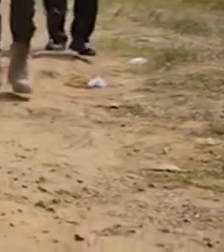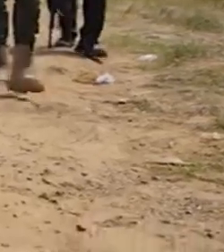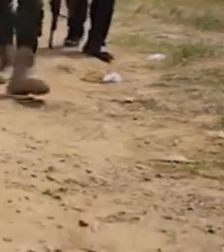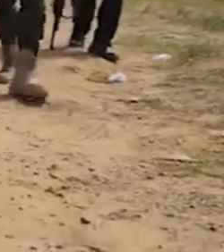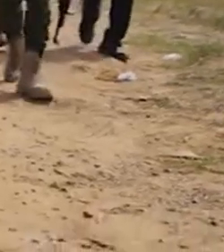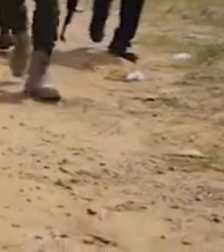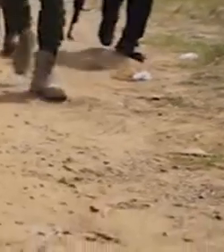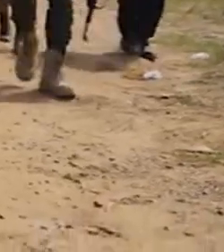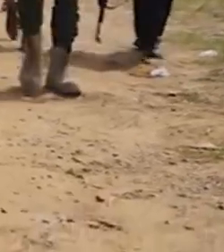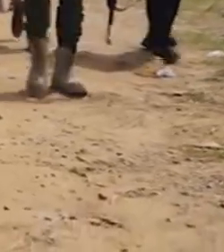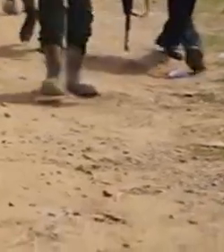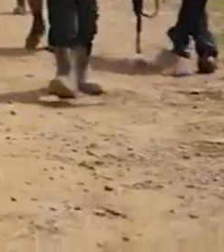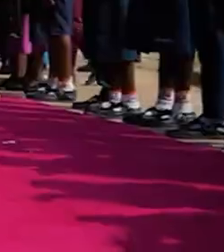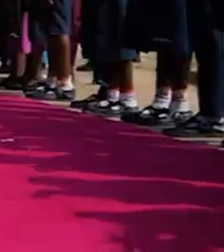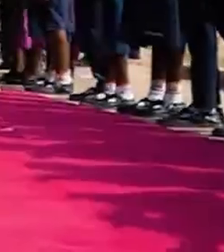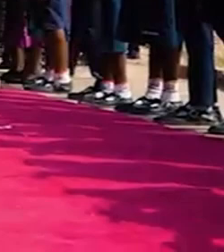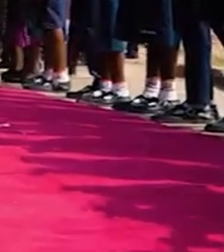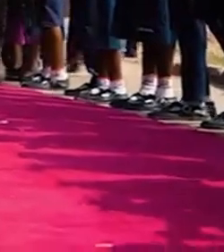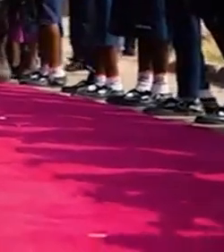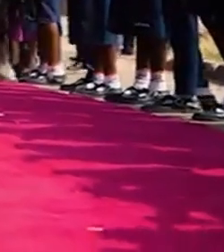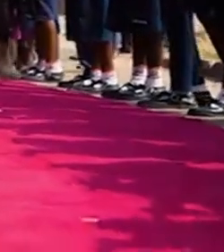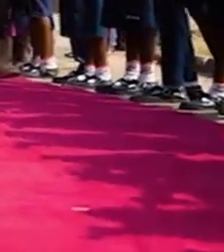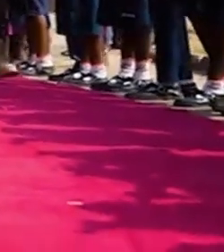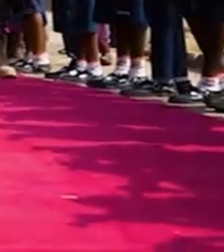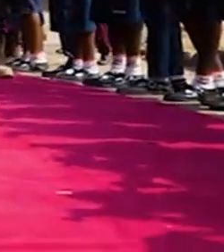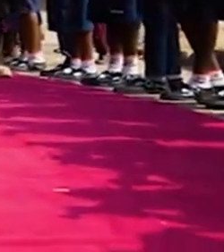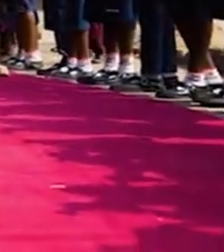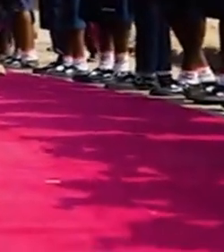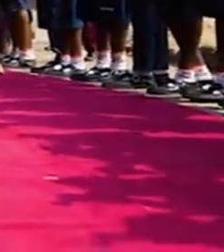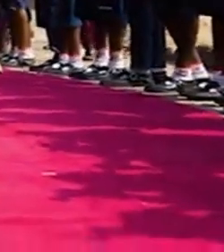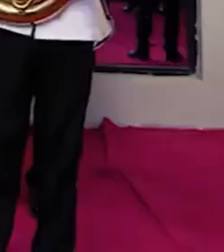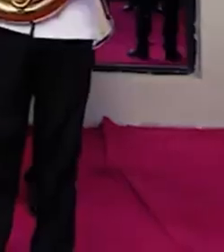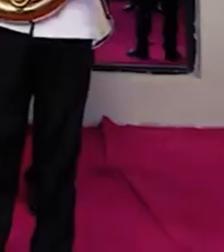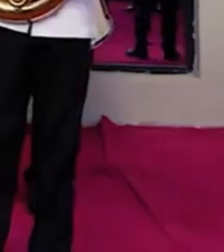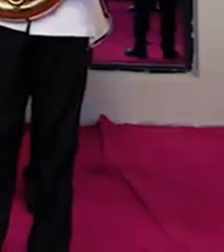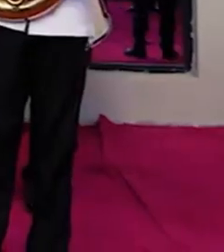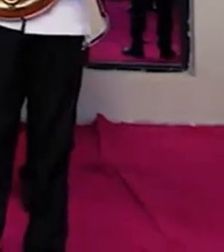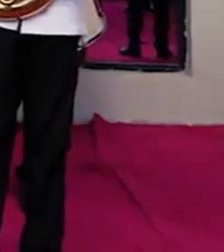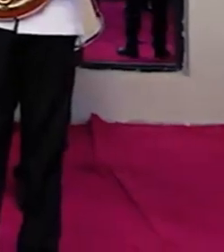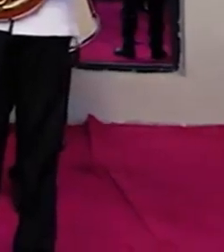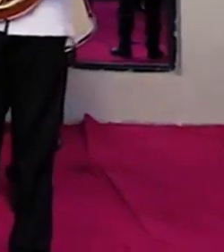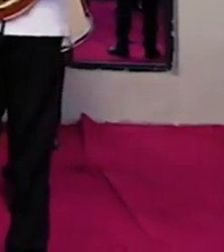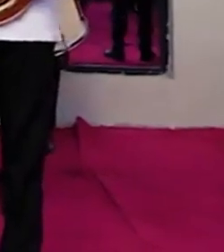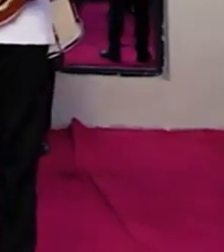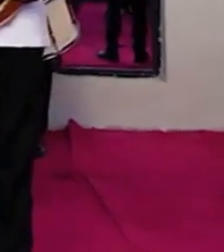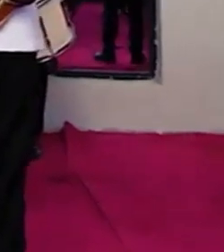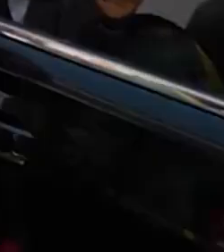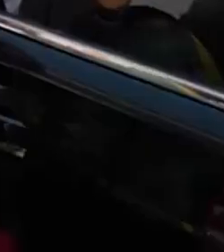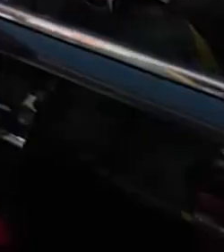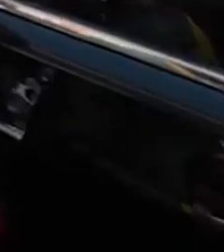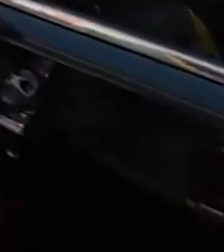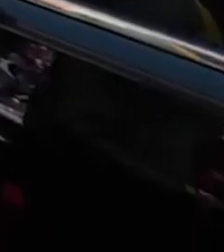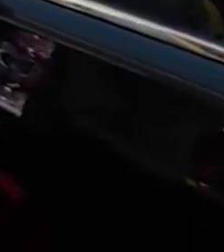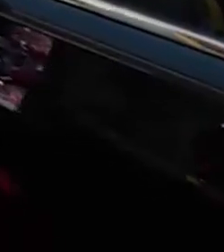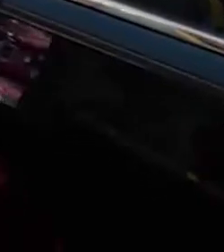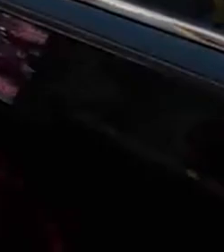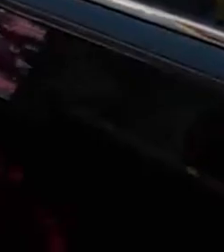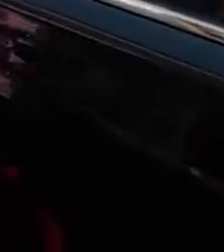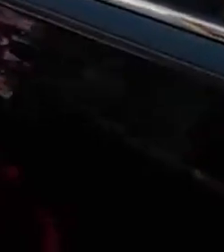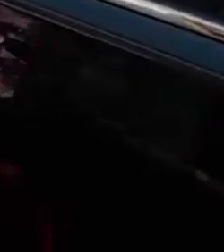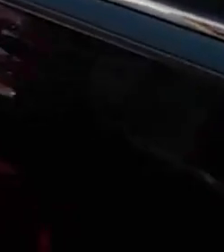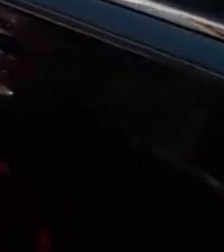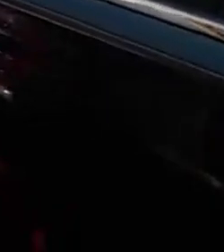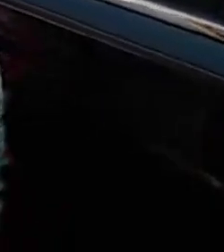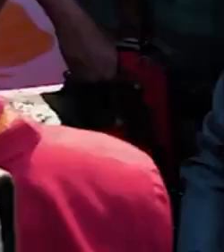saying, Father, I don't agree with you. You shouldn't have put oppression and